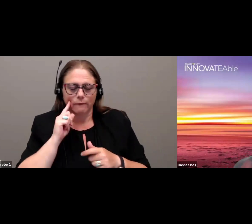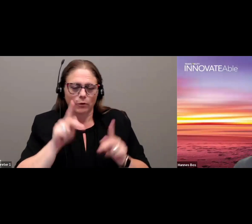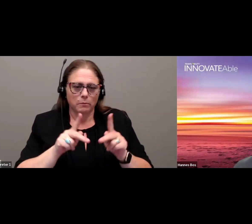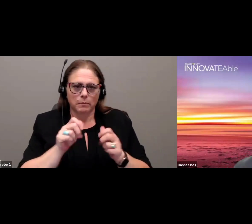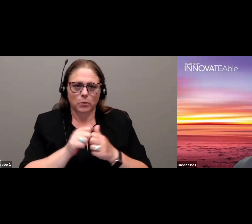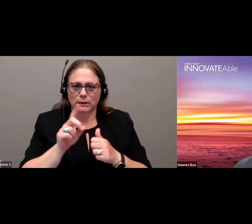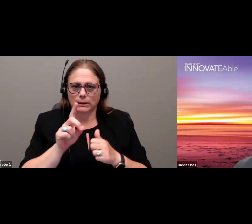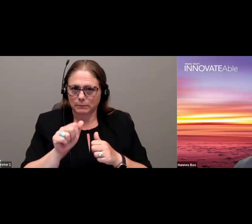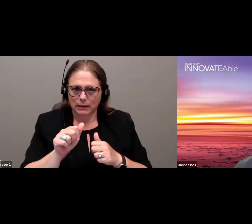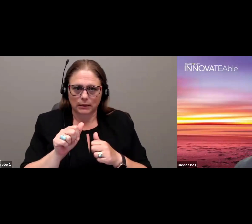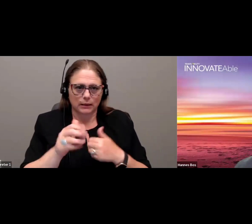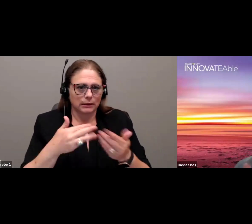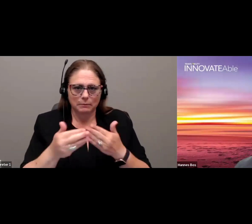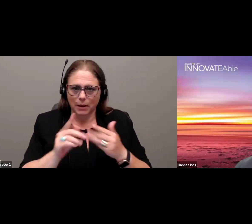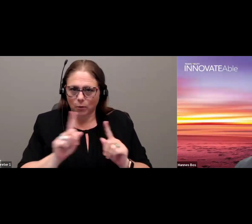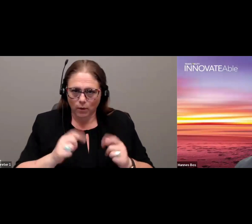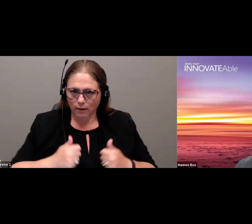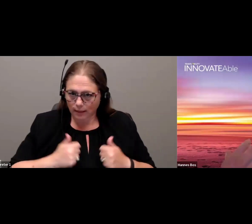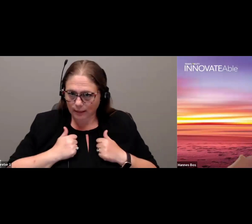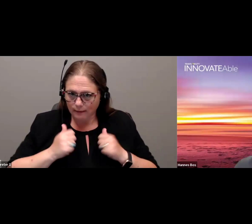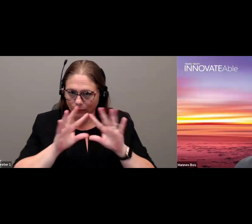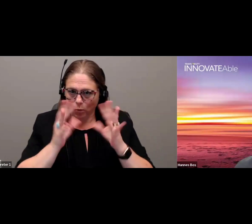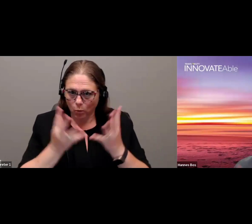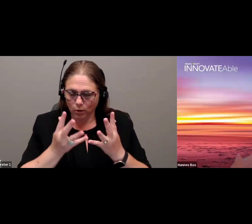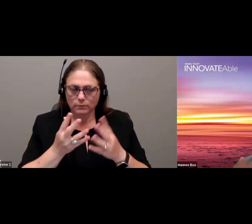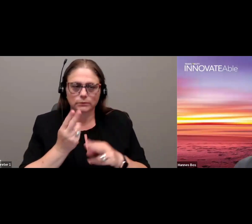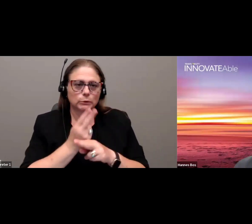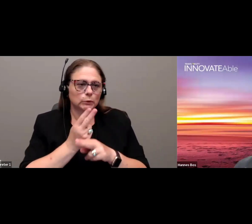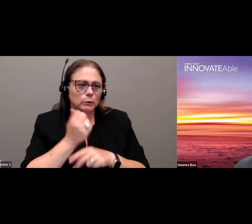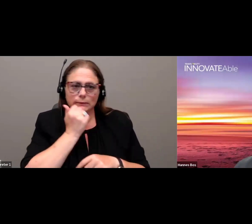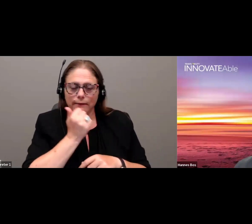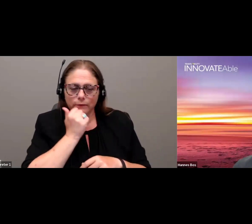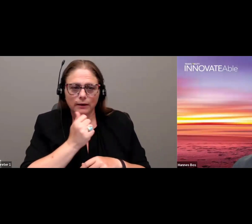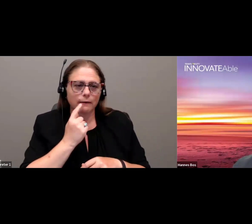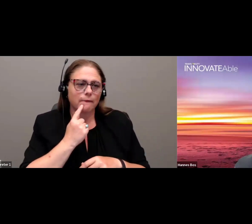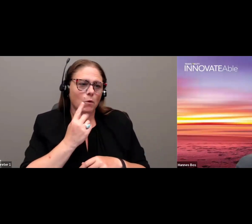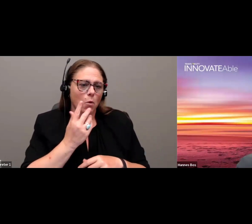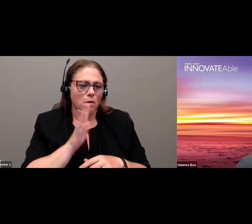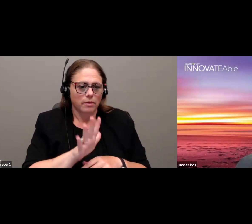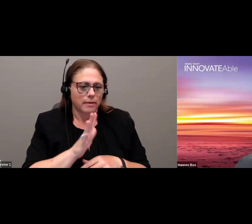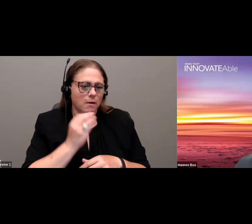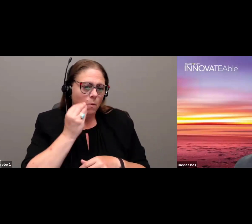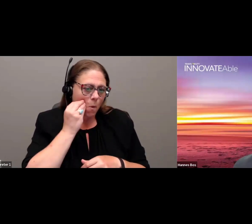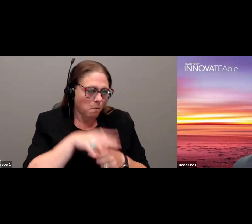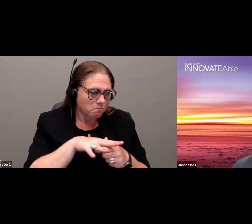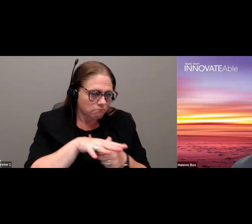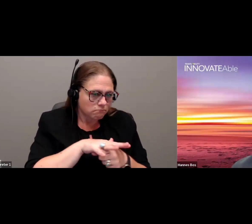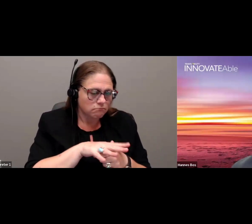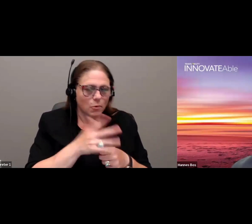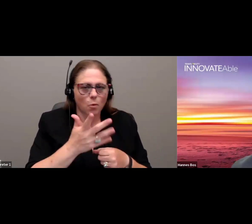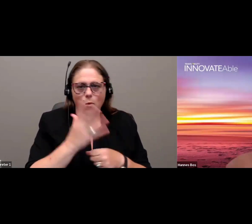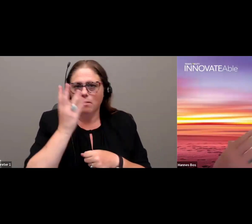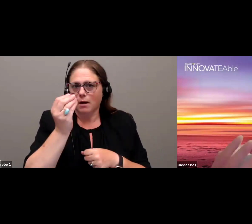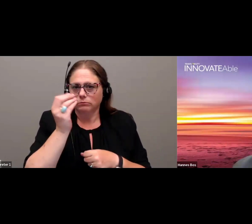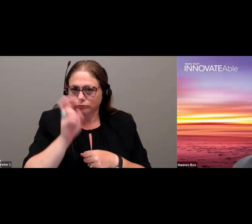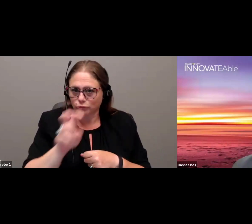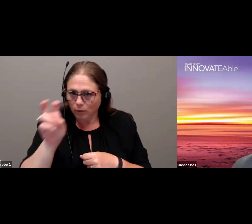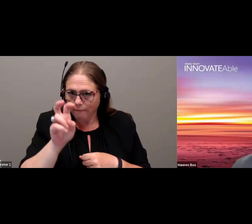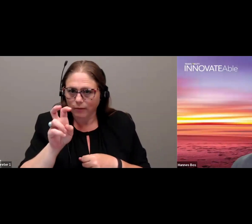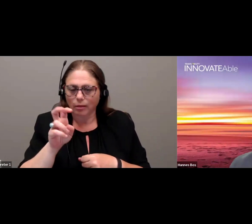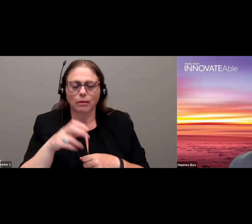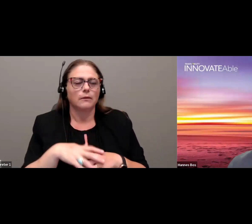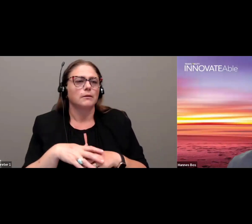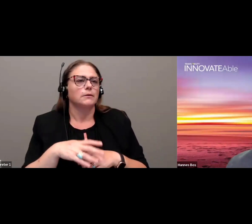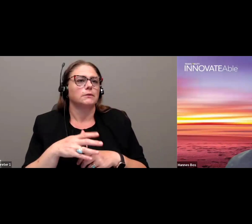can use our app, travel app, on a daily basis for domestic and home use, to travel to the right shopping streets and